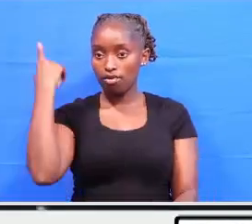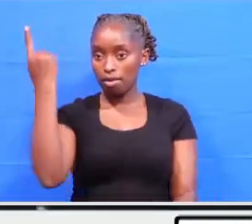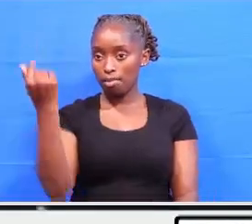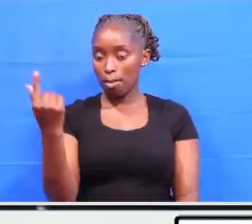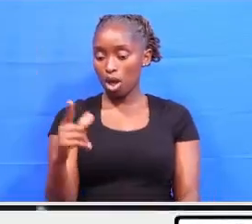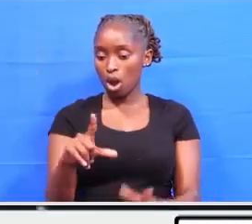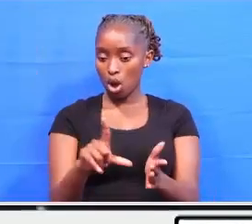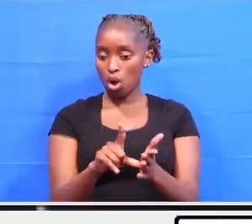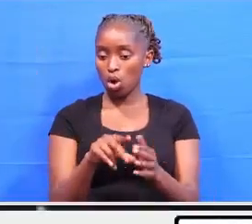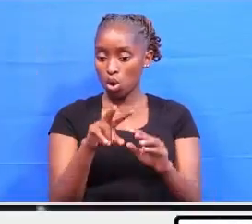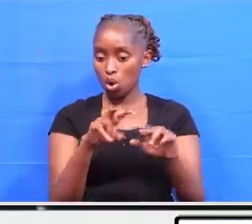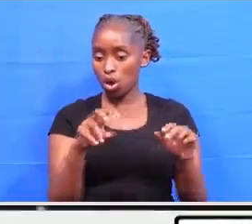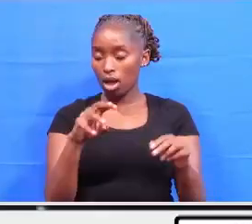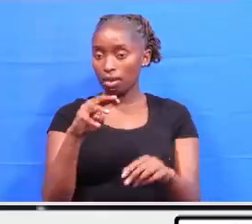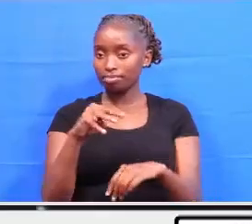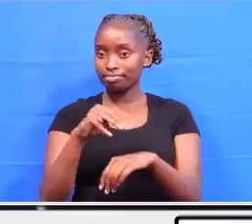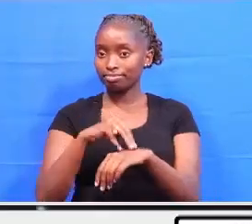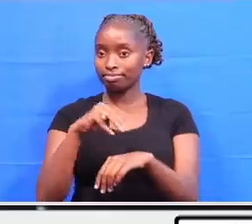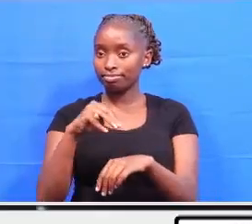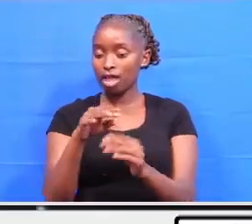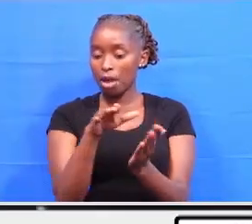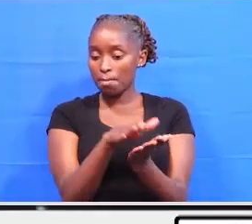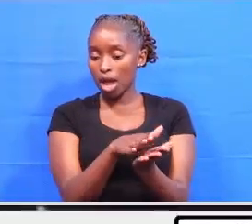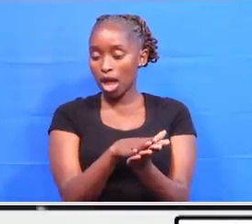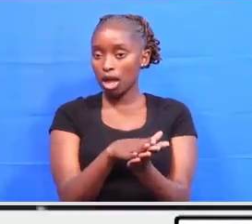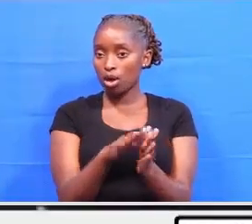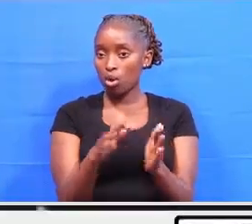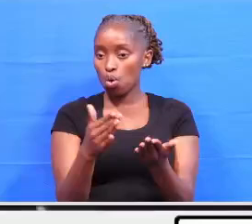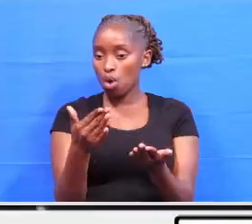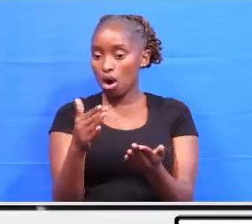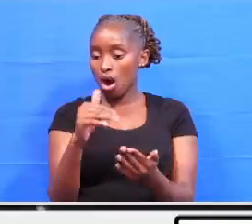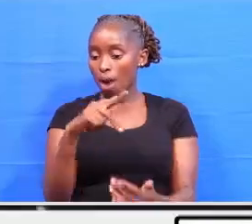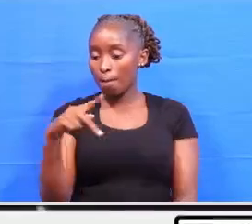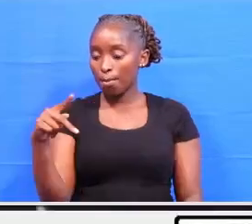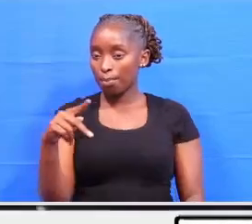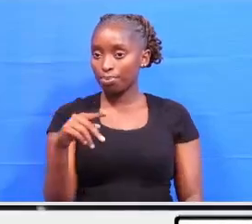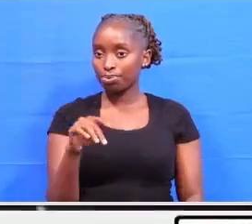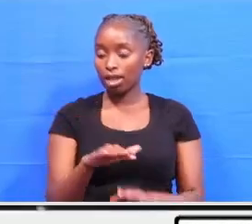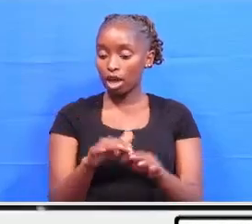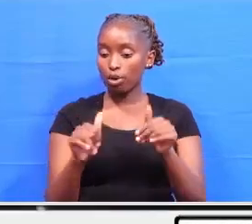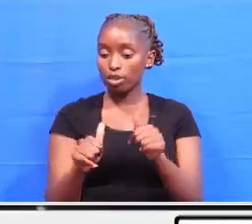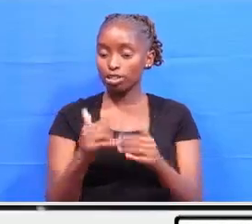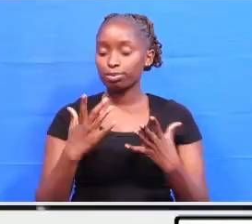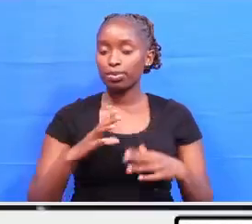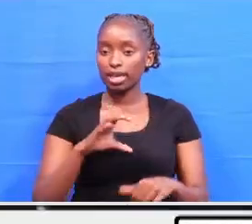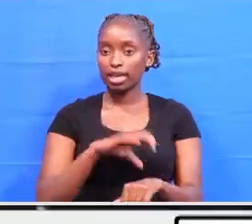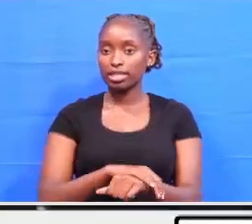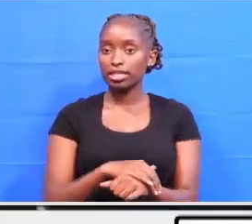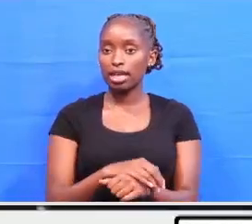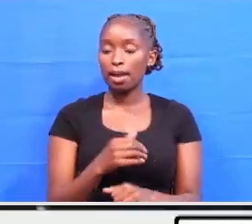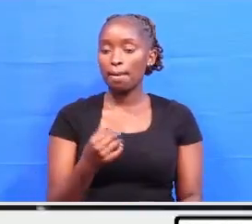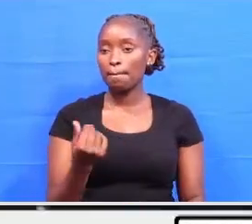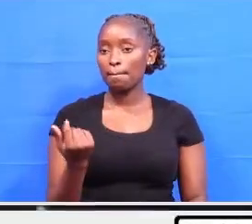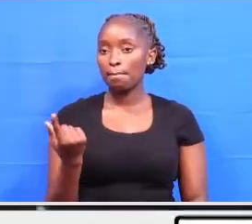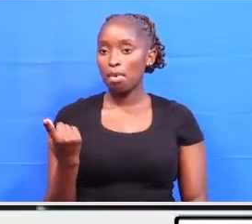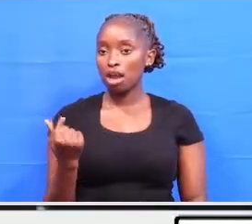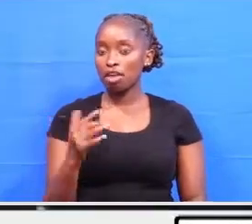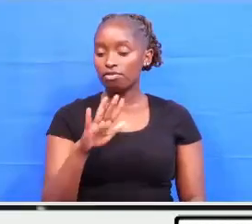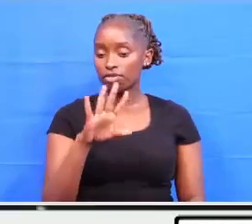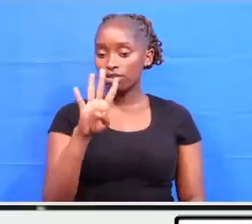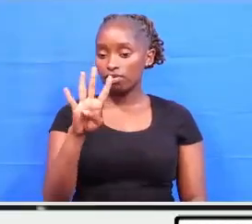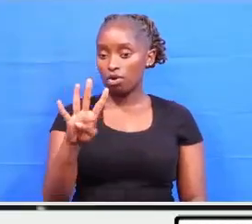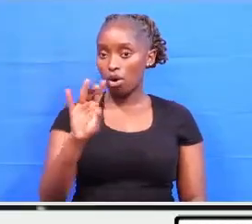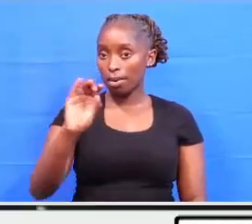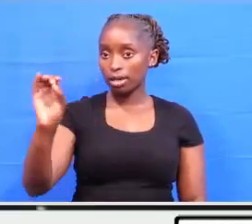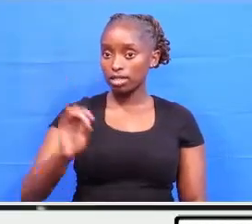seeing mobile bank stroke app, which is, you know, one of the places that people could get loans from. 54% of borrowers use